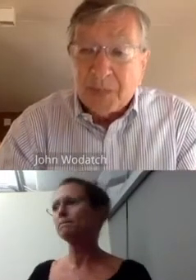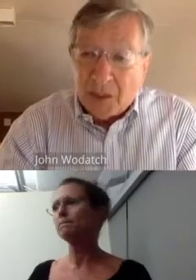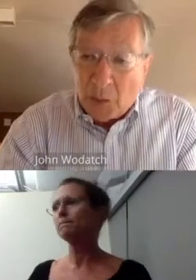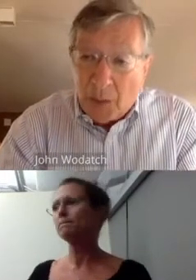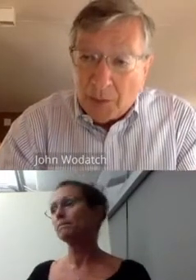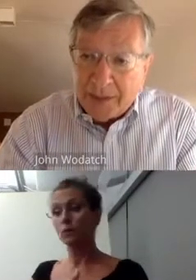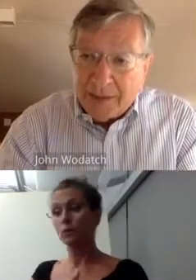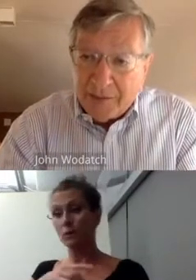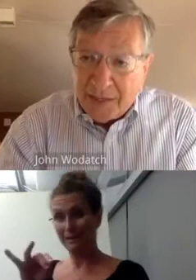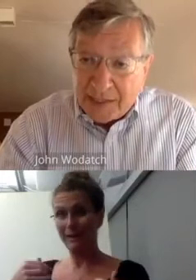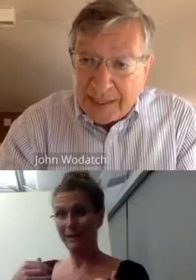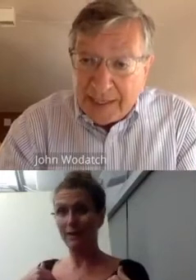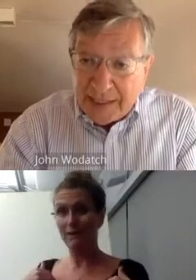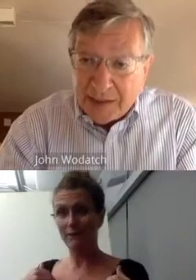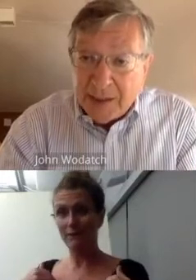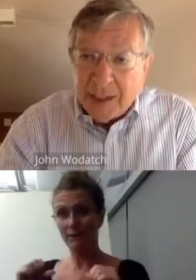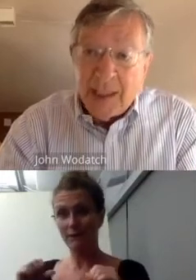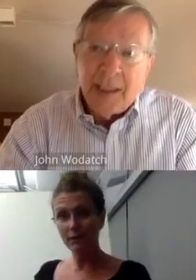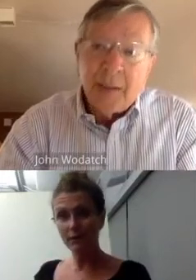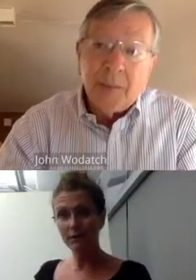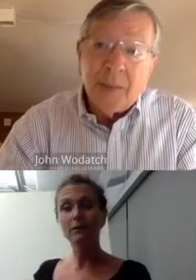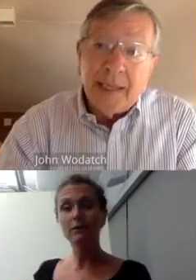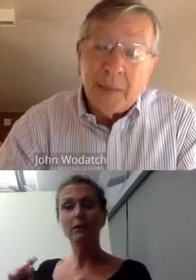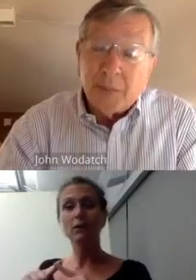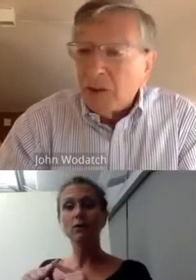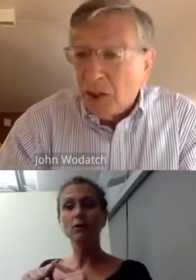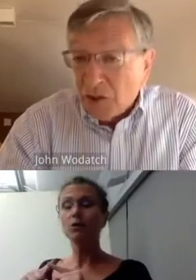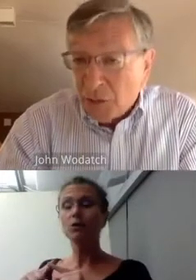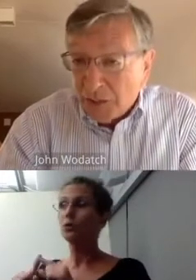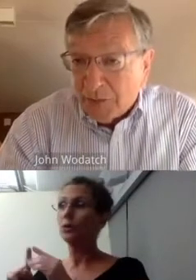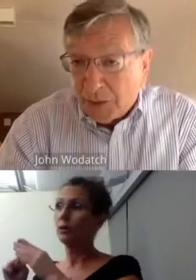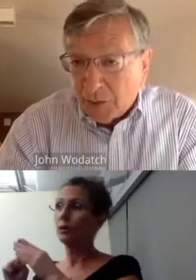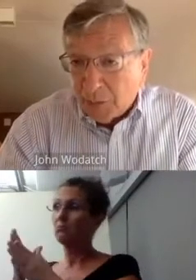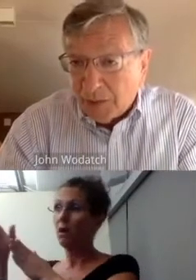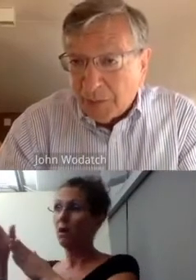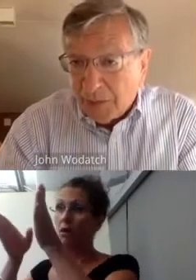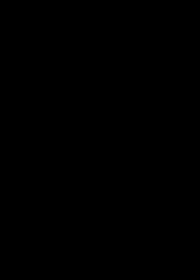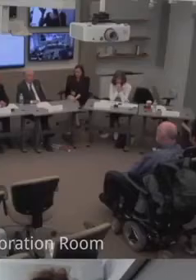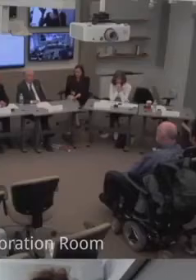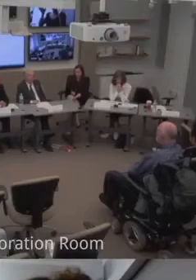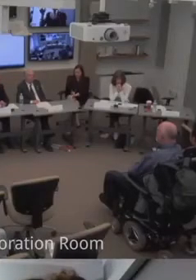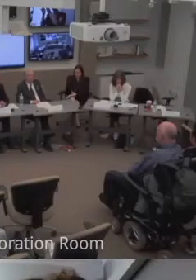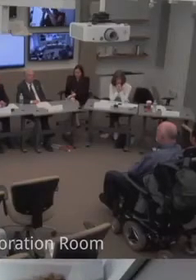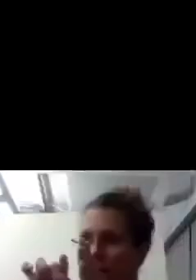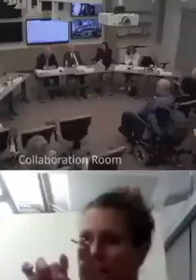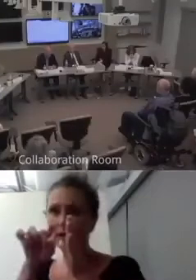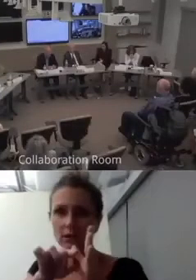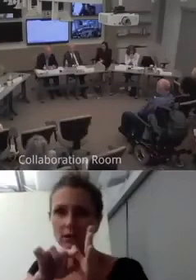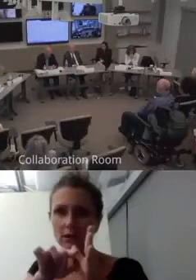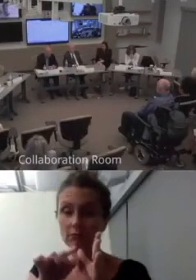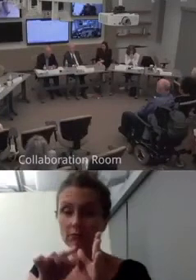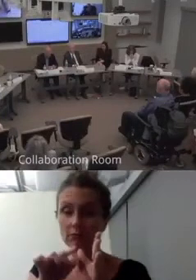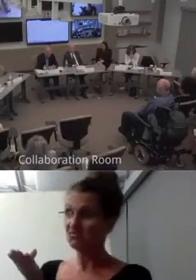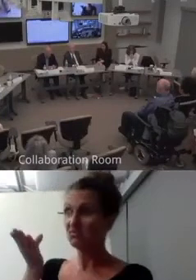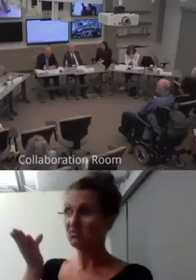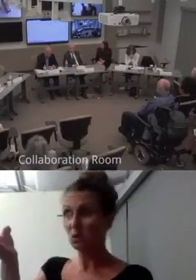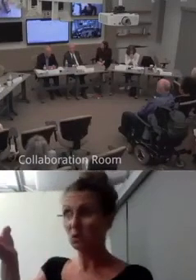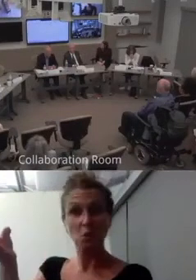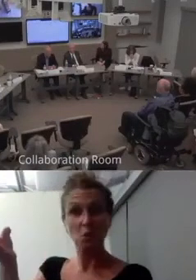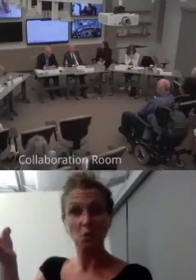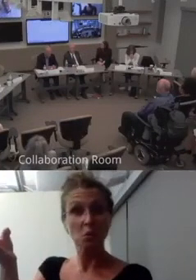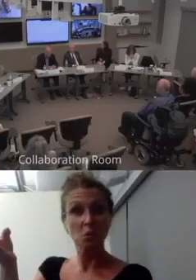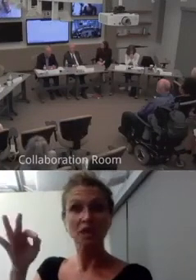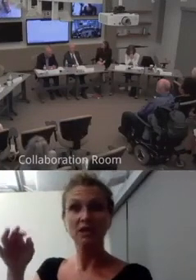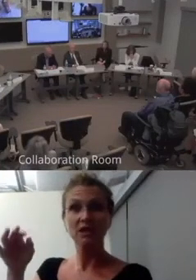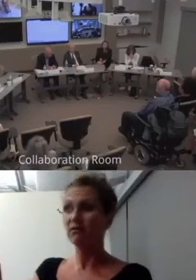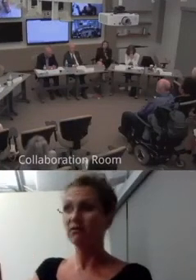and investigate and bring lawsuits if we couldn't bring about voluntary compliance. We also received thousands of complaints from